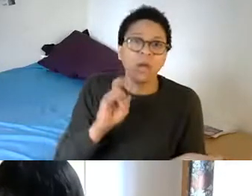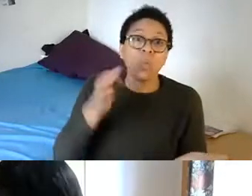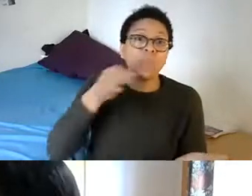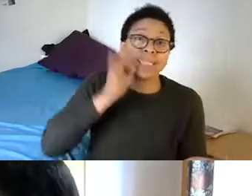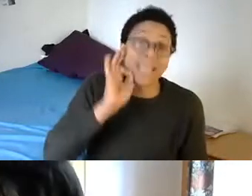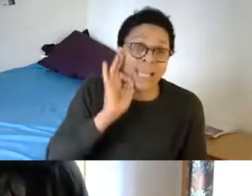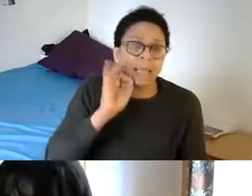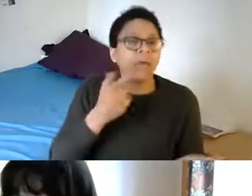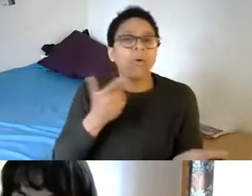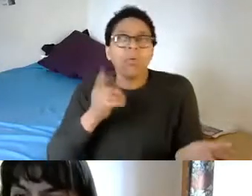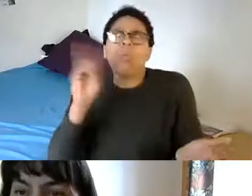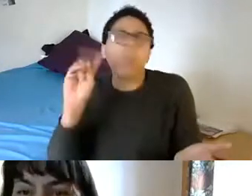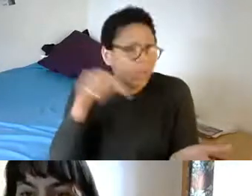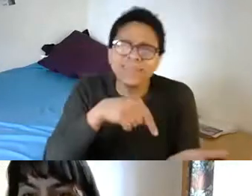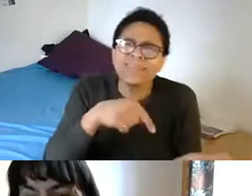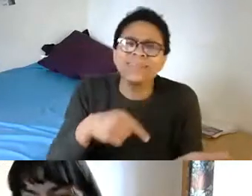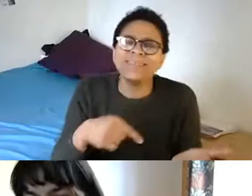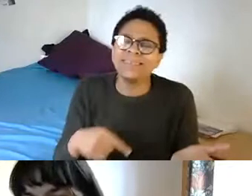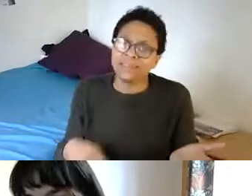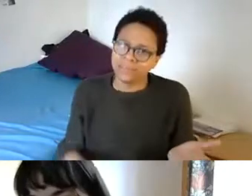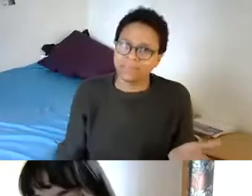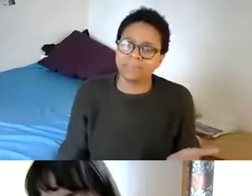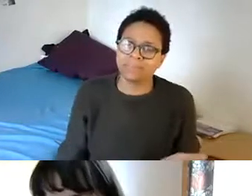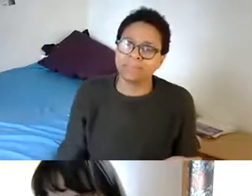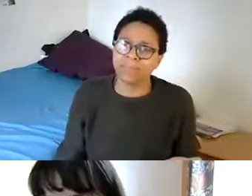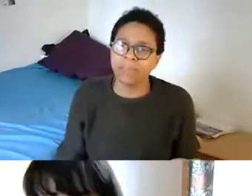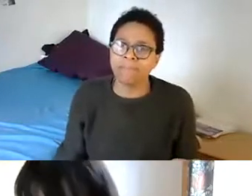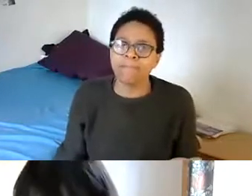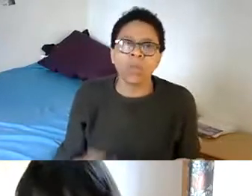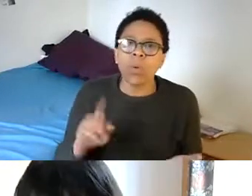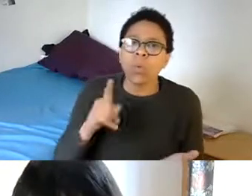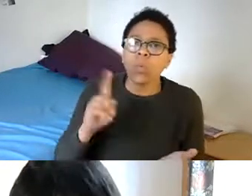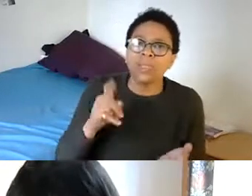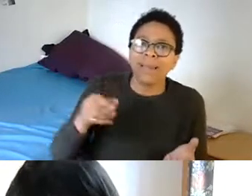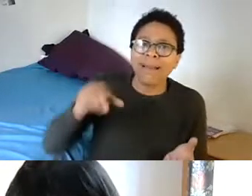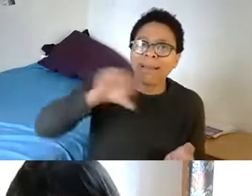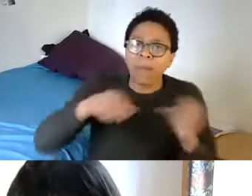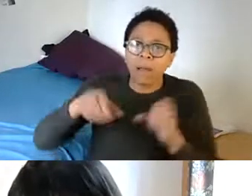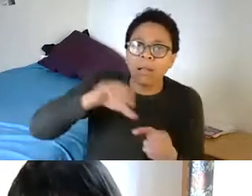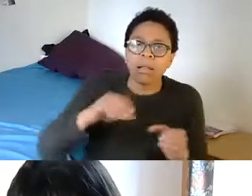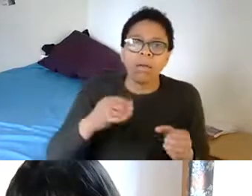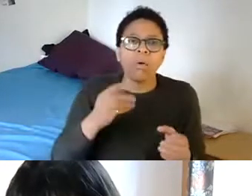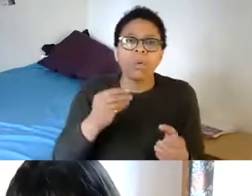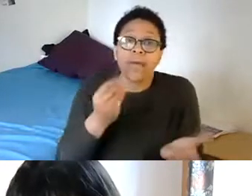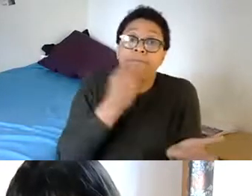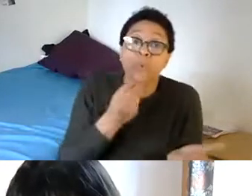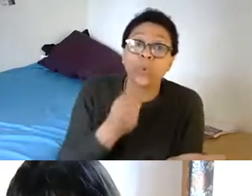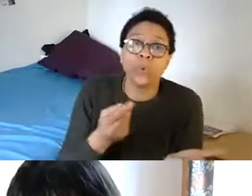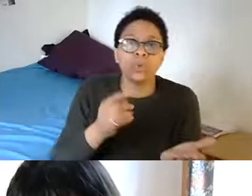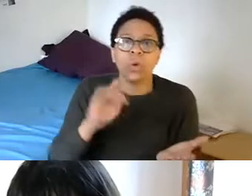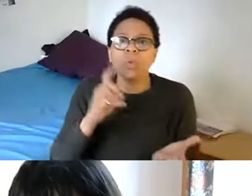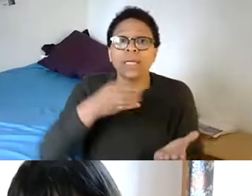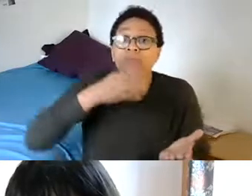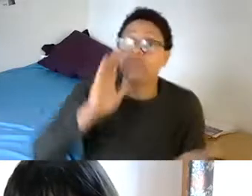trying to see what material ended up on the book. Was it a particular chemical? Was it a particular type of food? Was it a particular type of